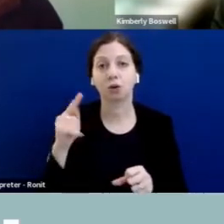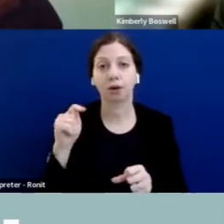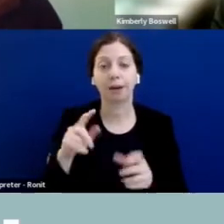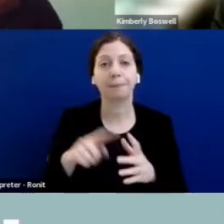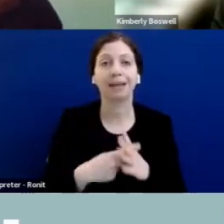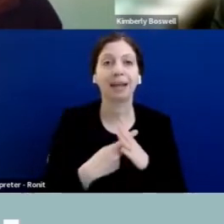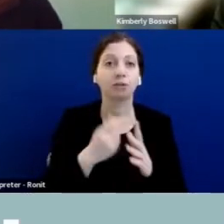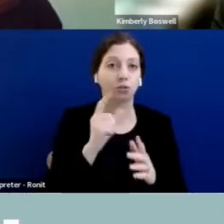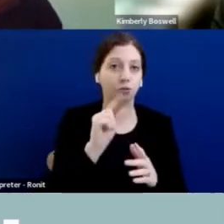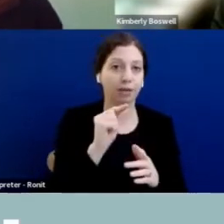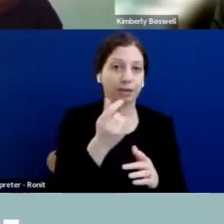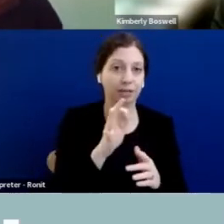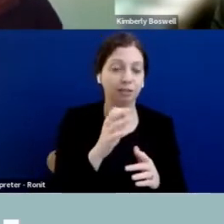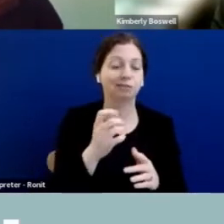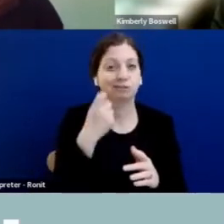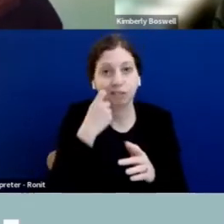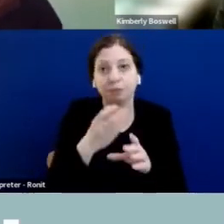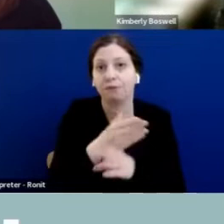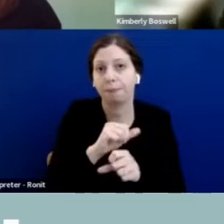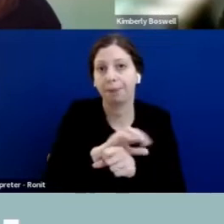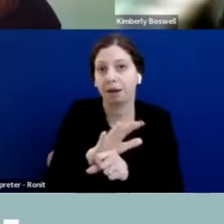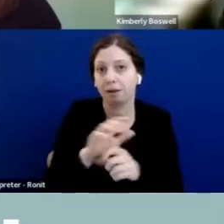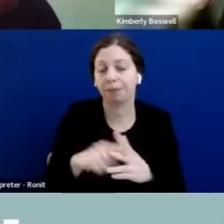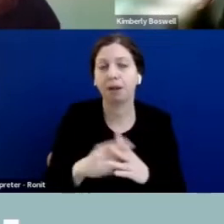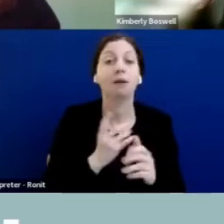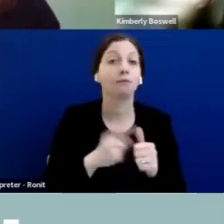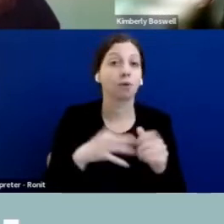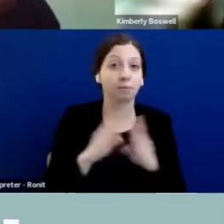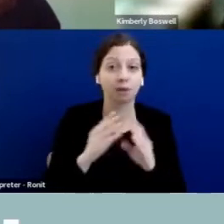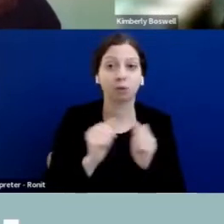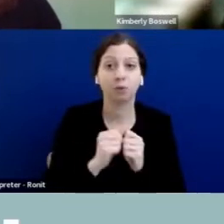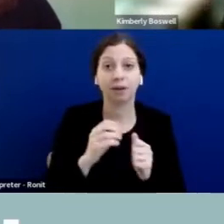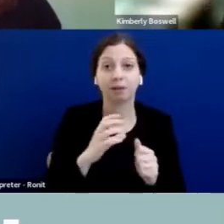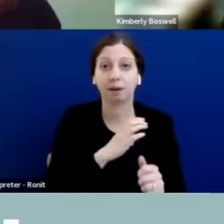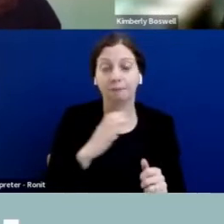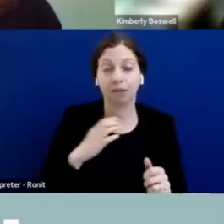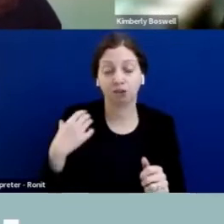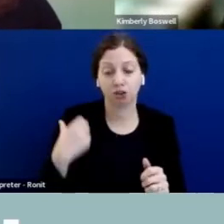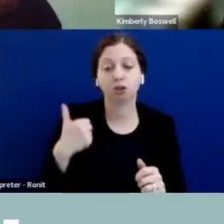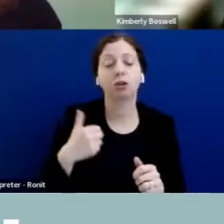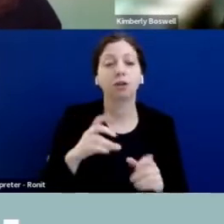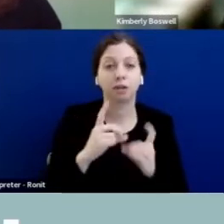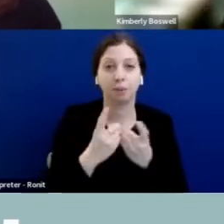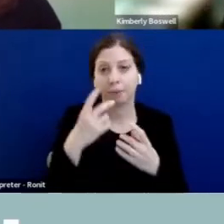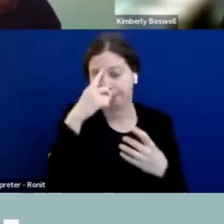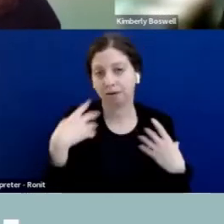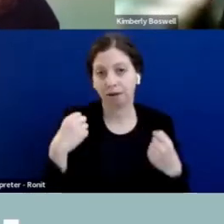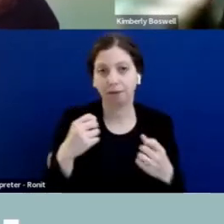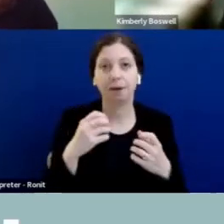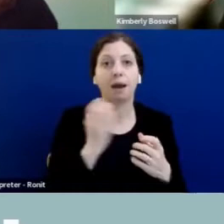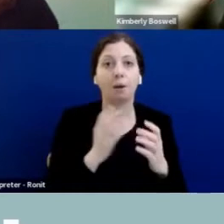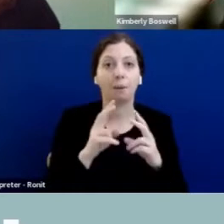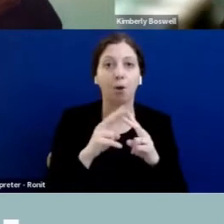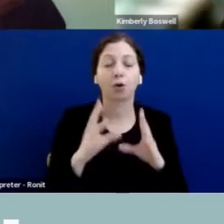was right before the pandemic began. Our first meeting was with the commissioner at the Department of Mental Health, her partners, and the TBI